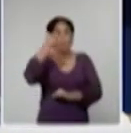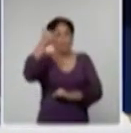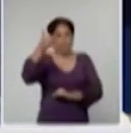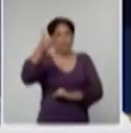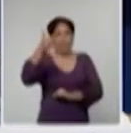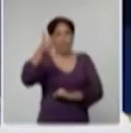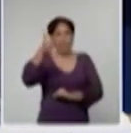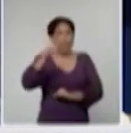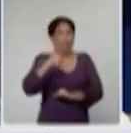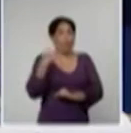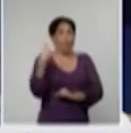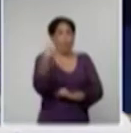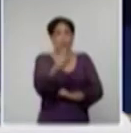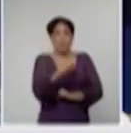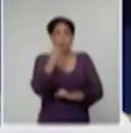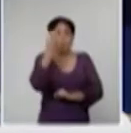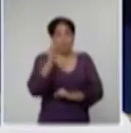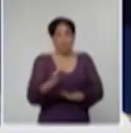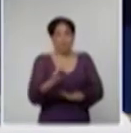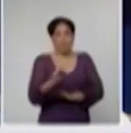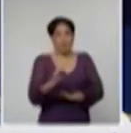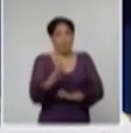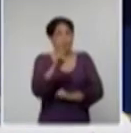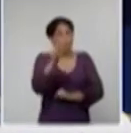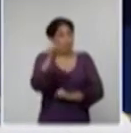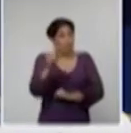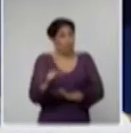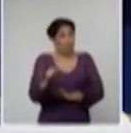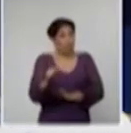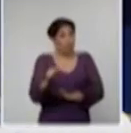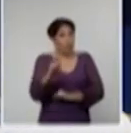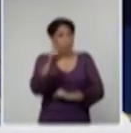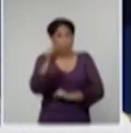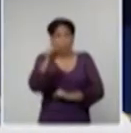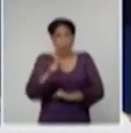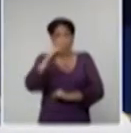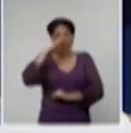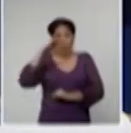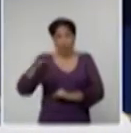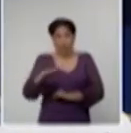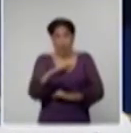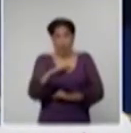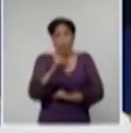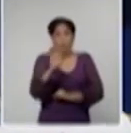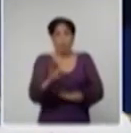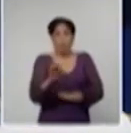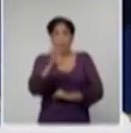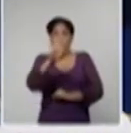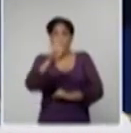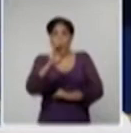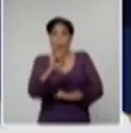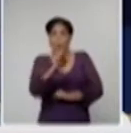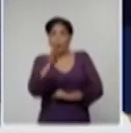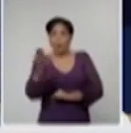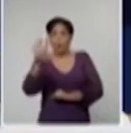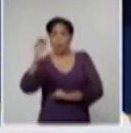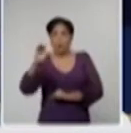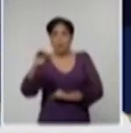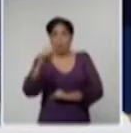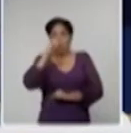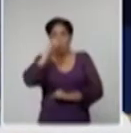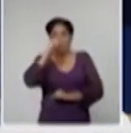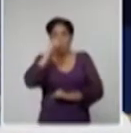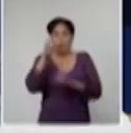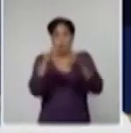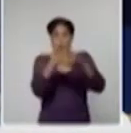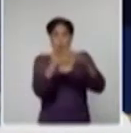remains in serious condition. We had reported about her yesterday, and she is admitted at the